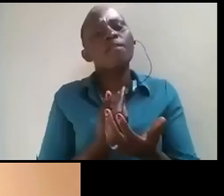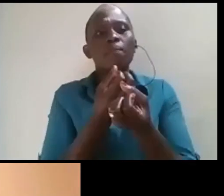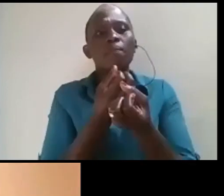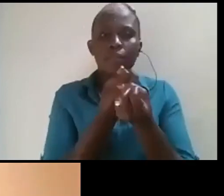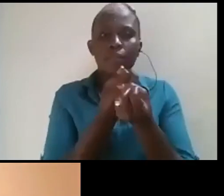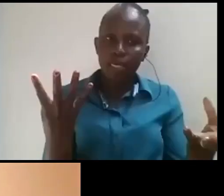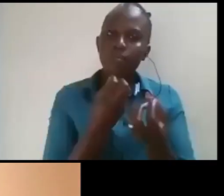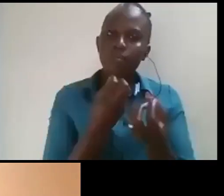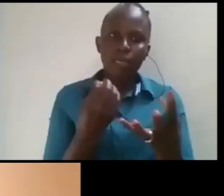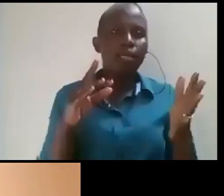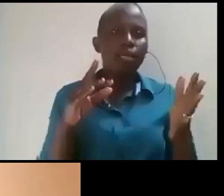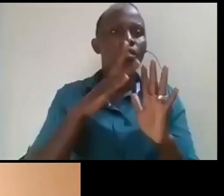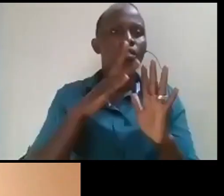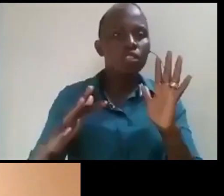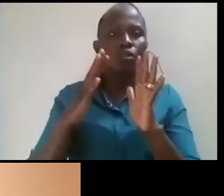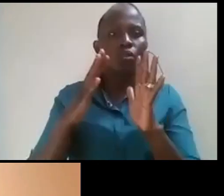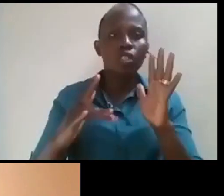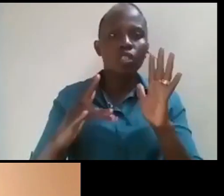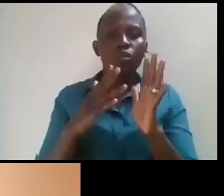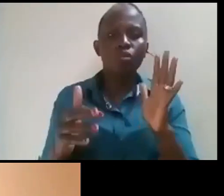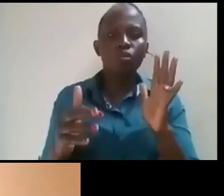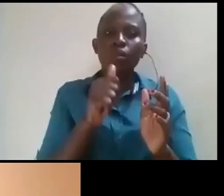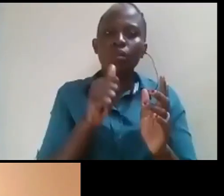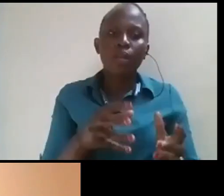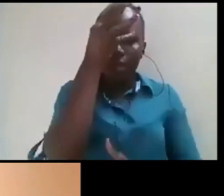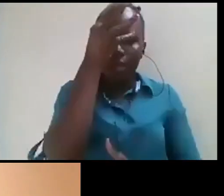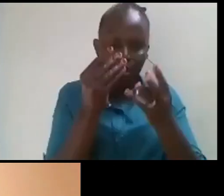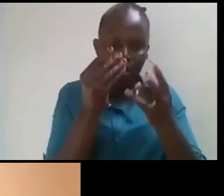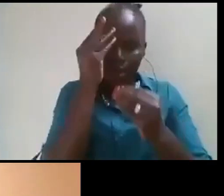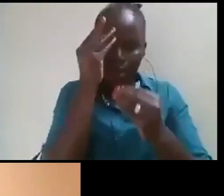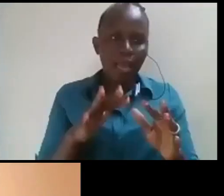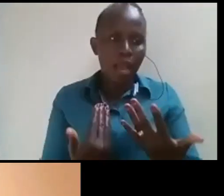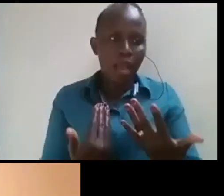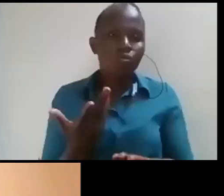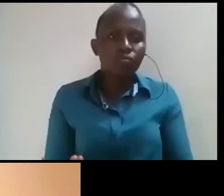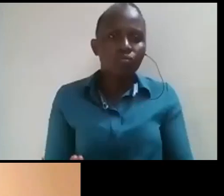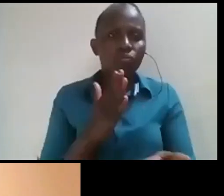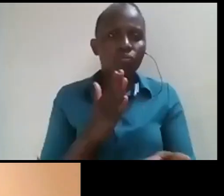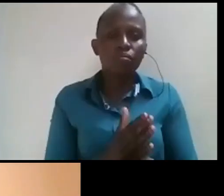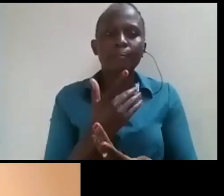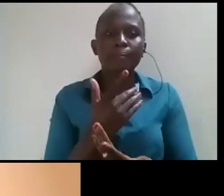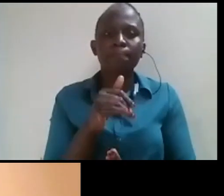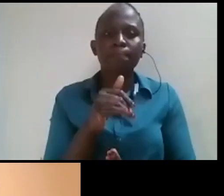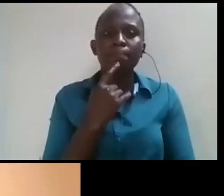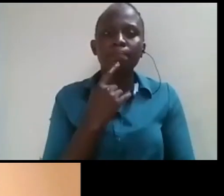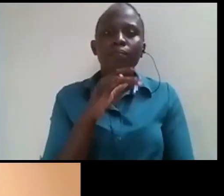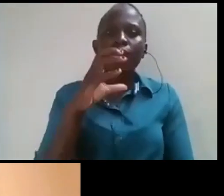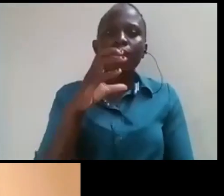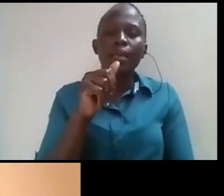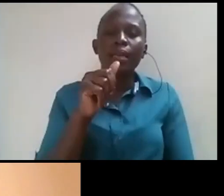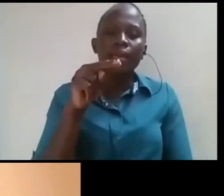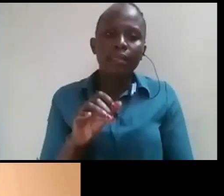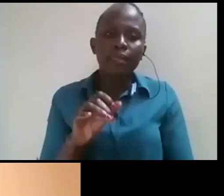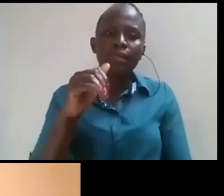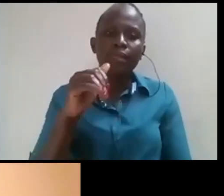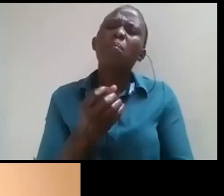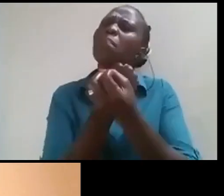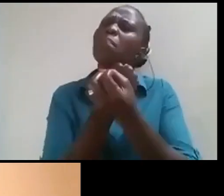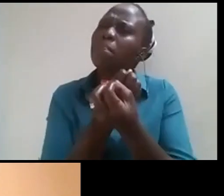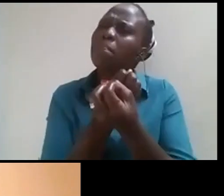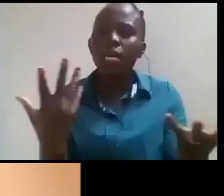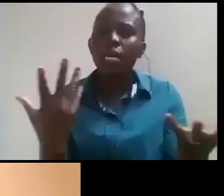to code. Udemy being one of them, Khan Academy being one of them. There's quite a number of them. Their next